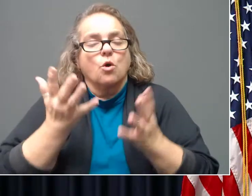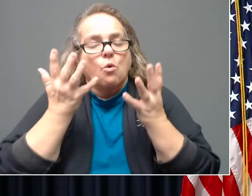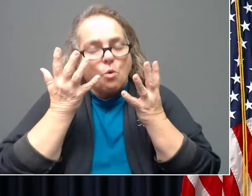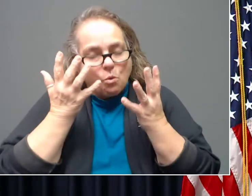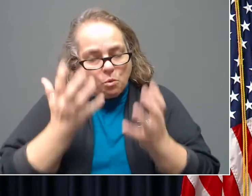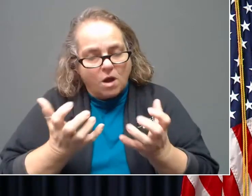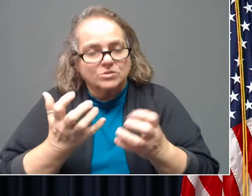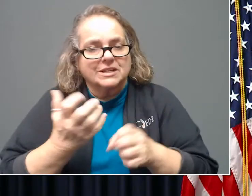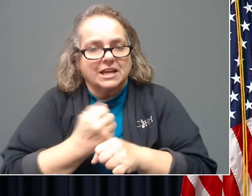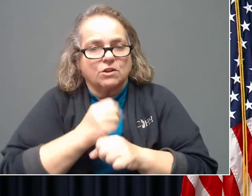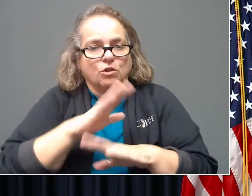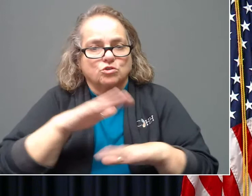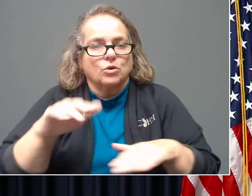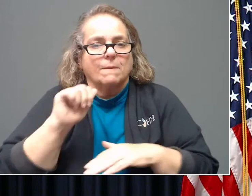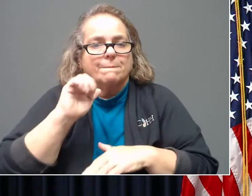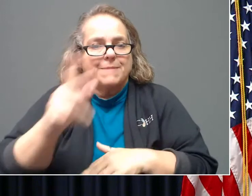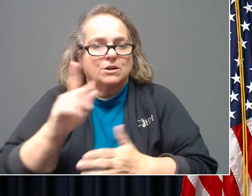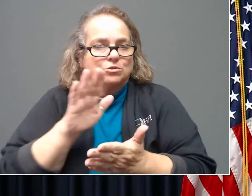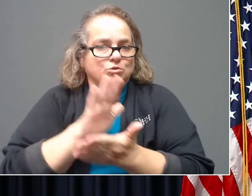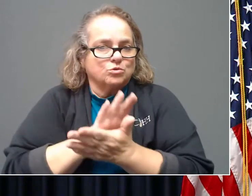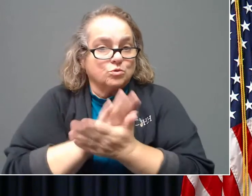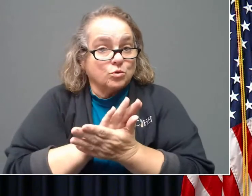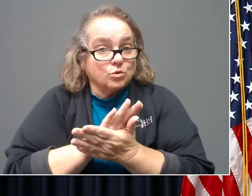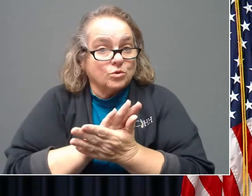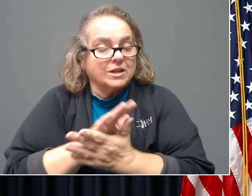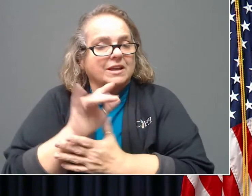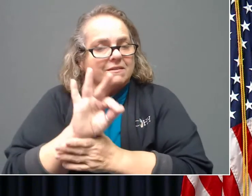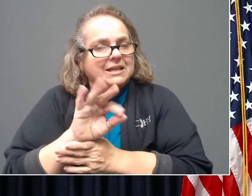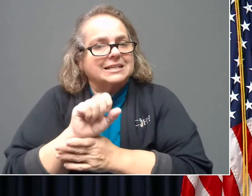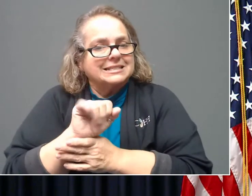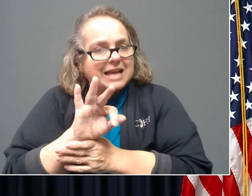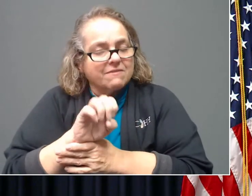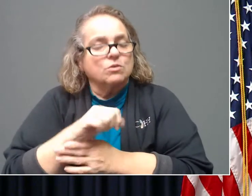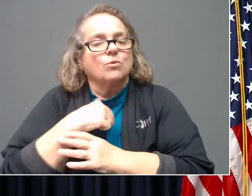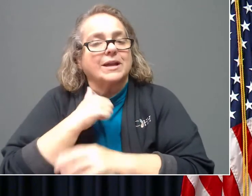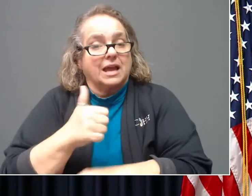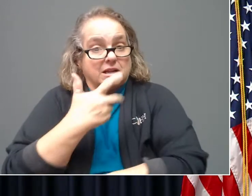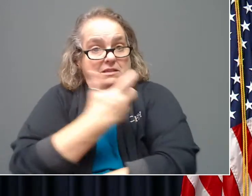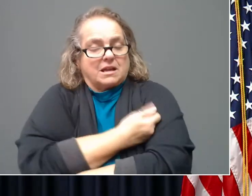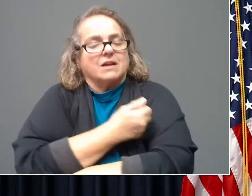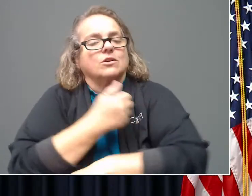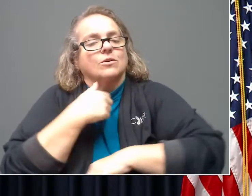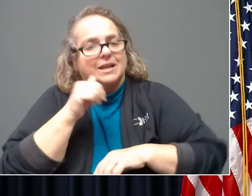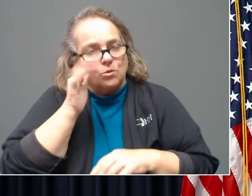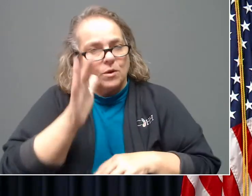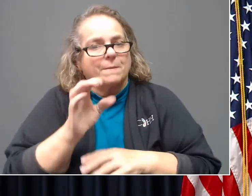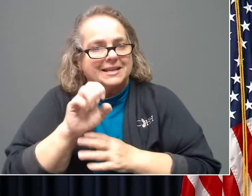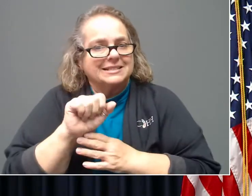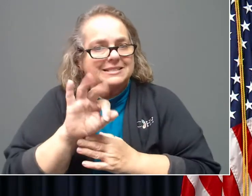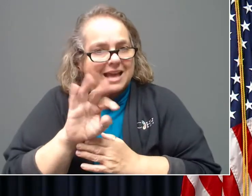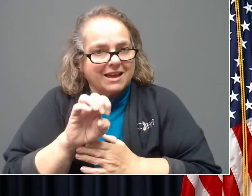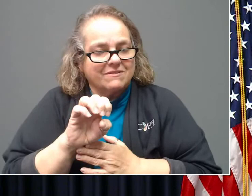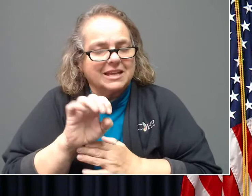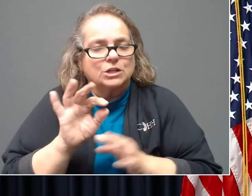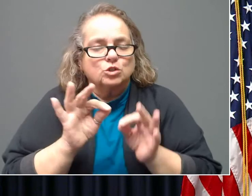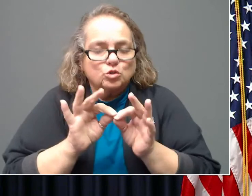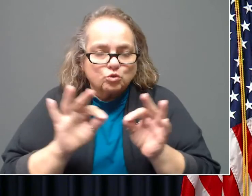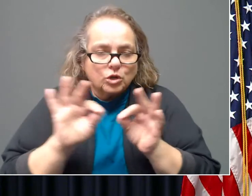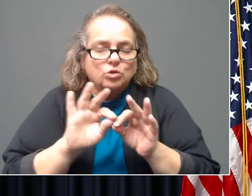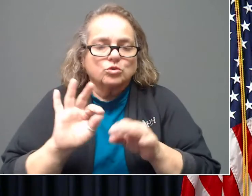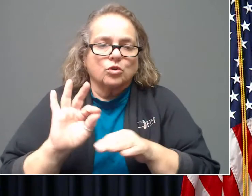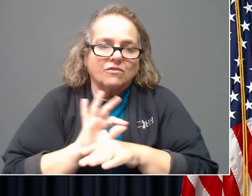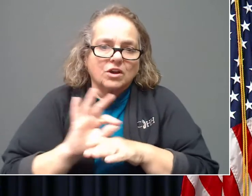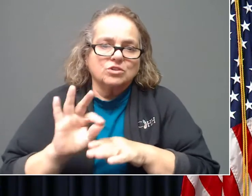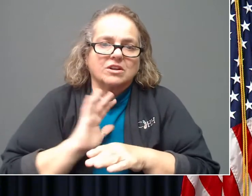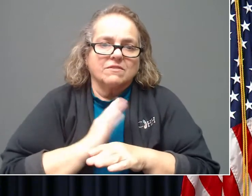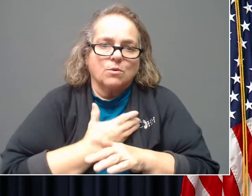if it's safe. It's going to be safe if we can get this done. This is critical to the function of our society, and we're going to hit